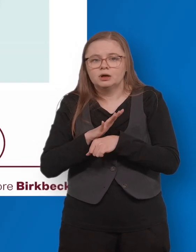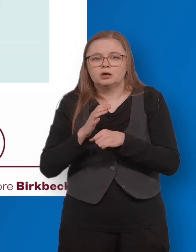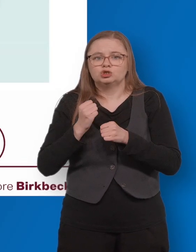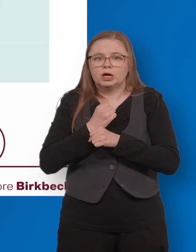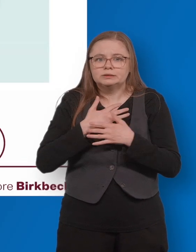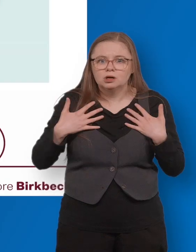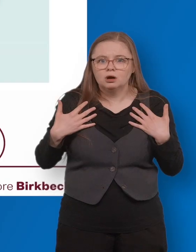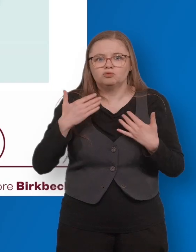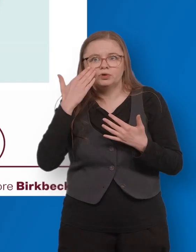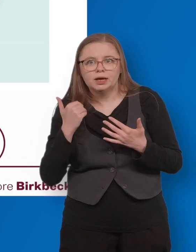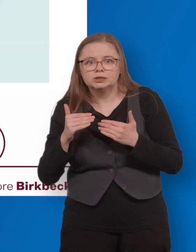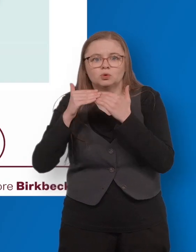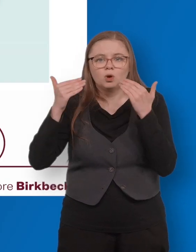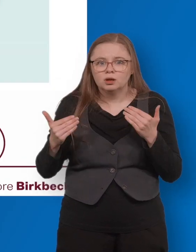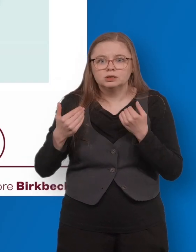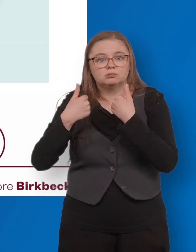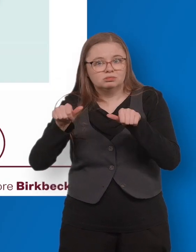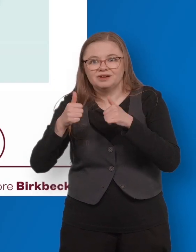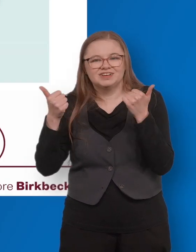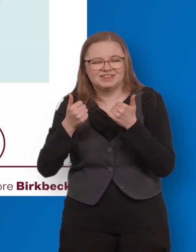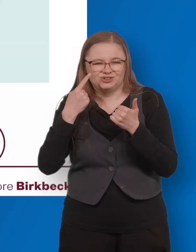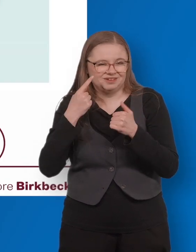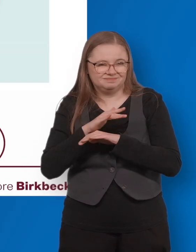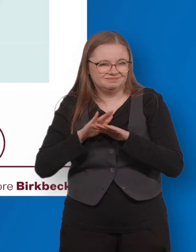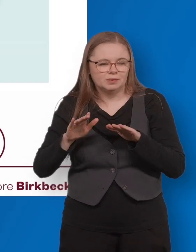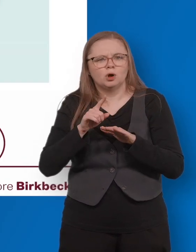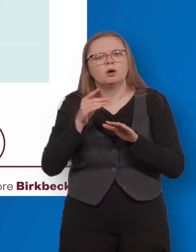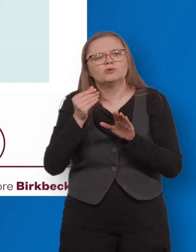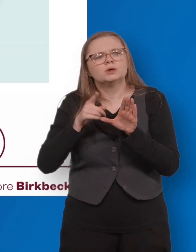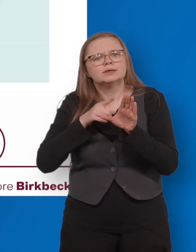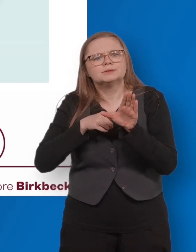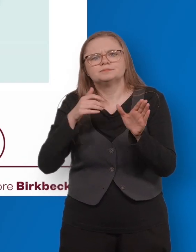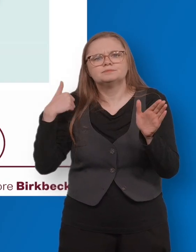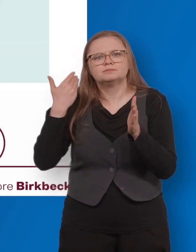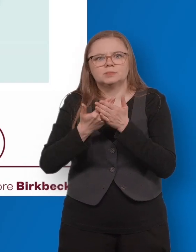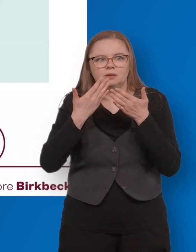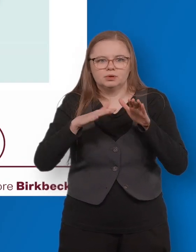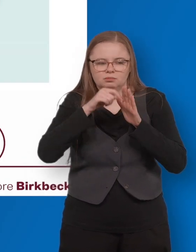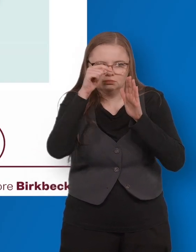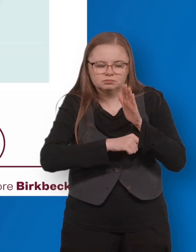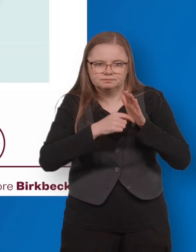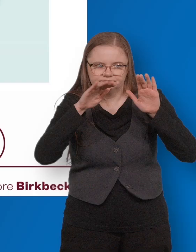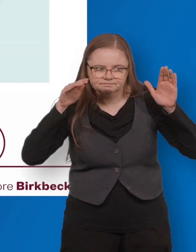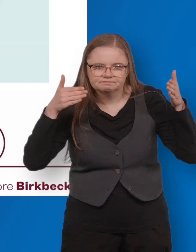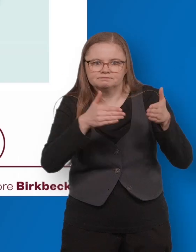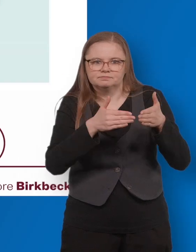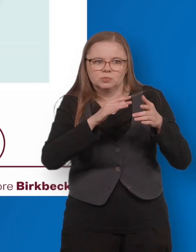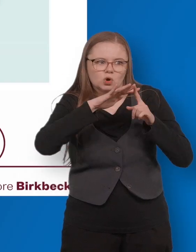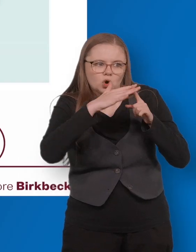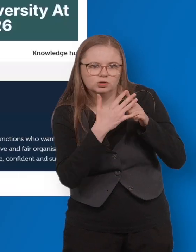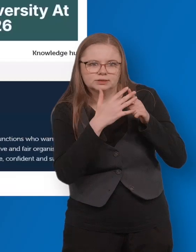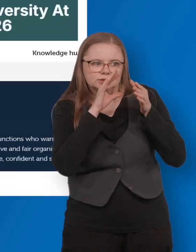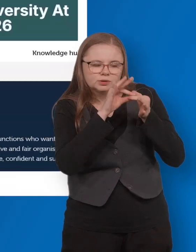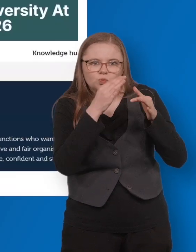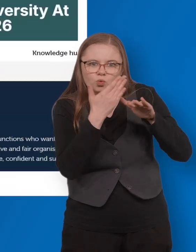think so. But over the last few years, there has been a real focus in the context of work on